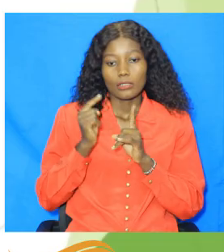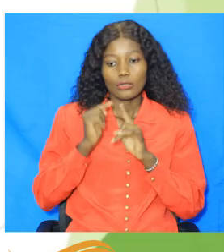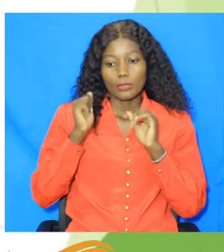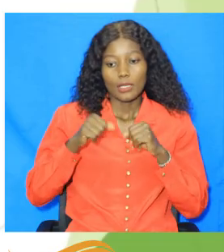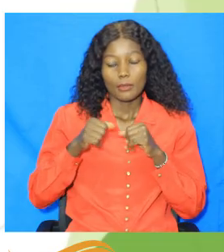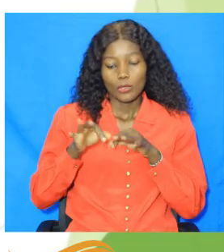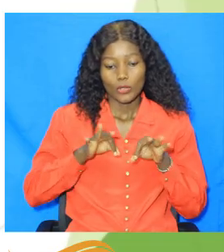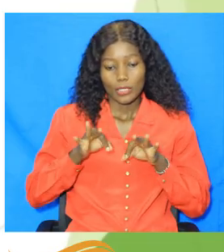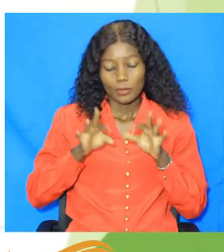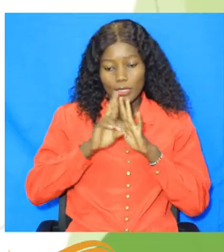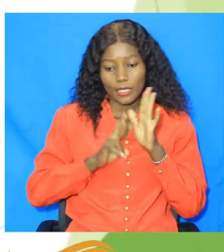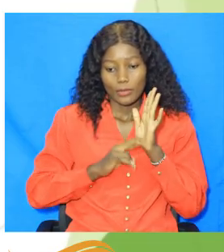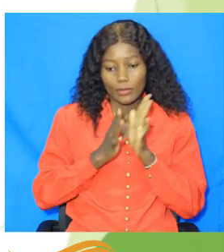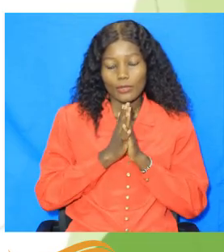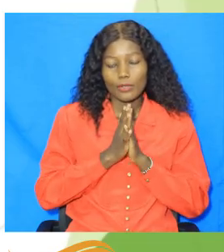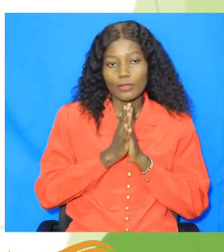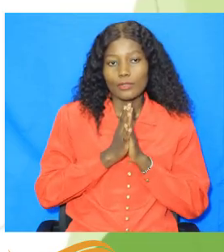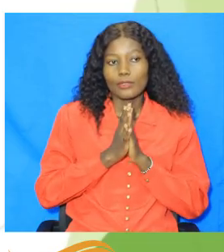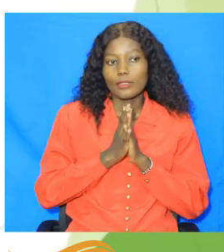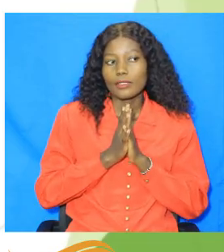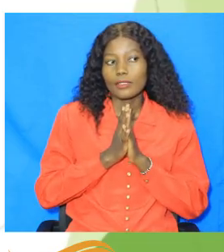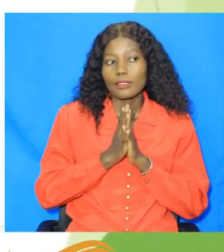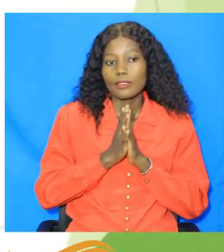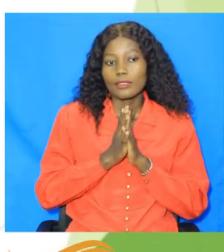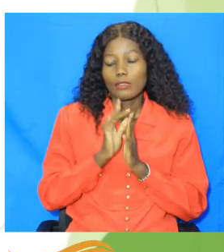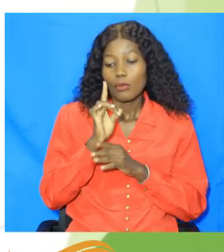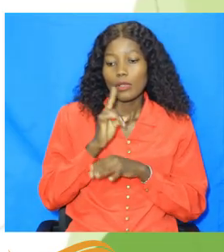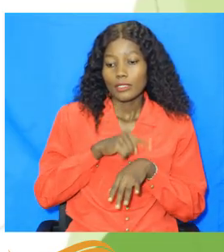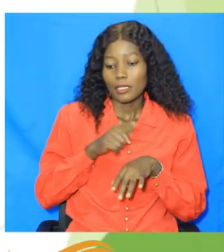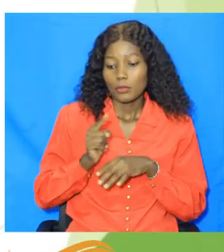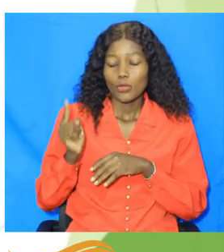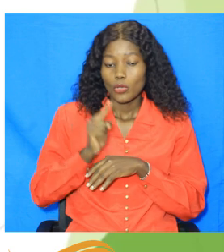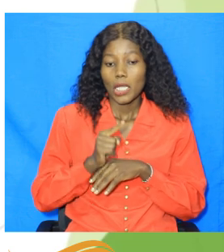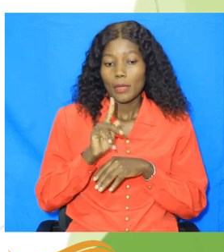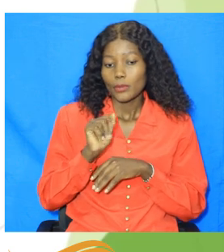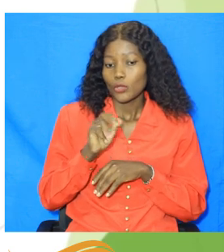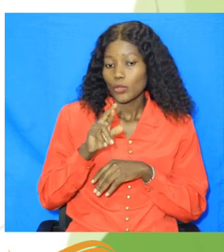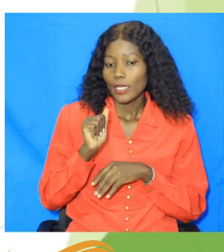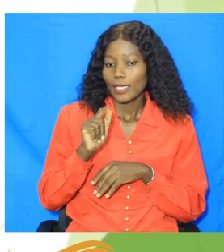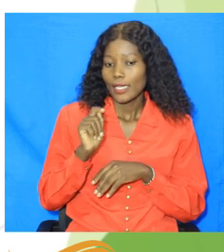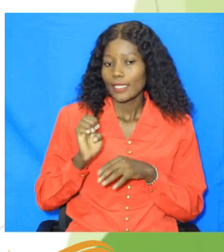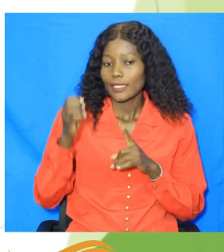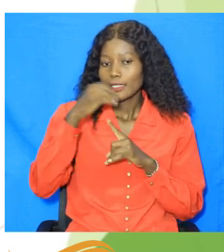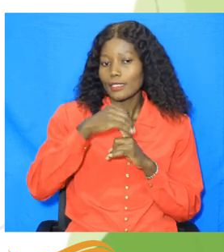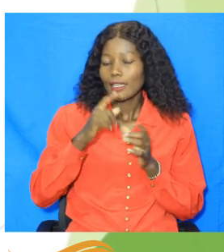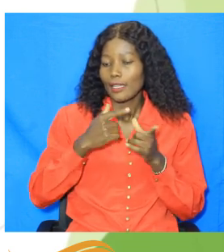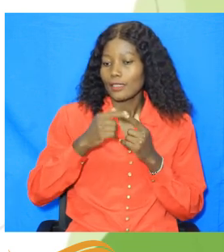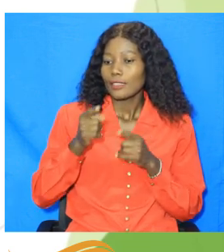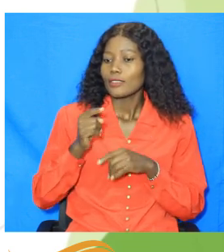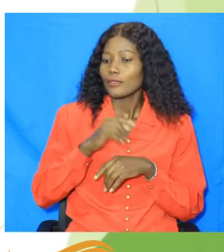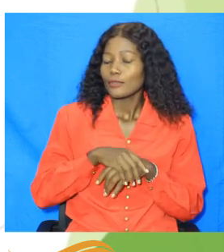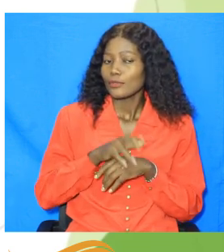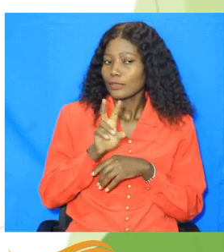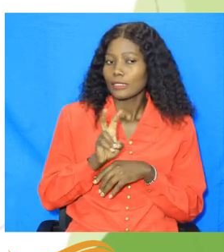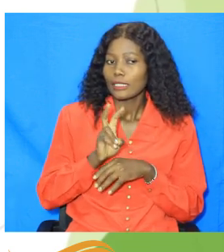with karate. I know at one point you come to a karate championship and you find that the rules are not strictly followed as